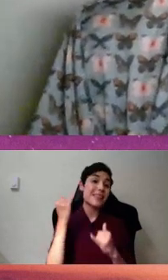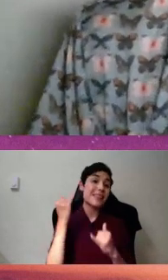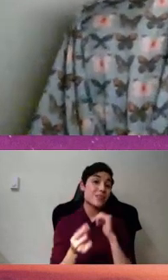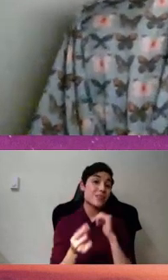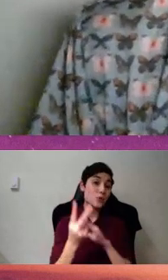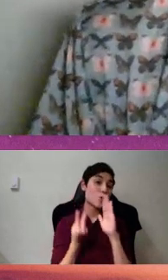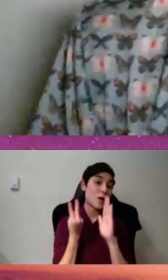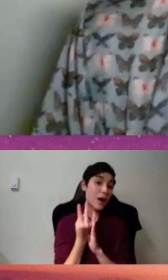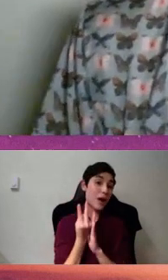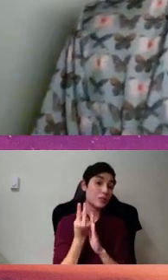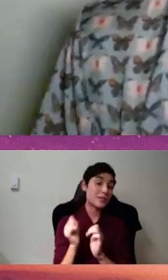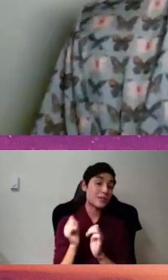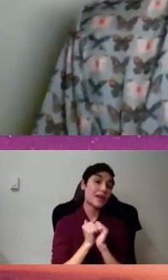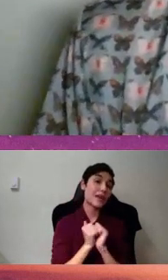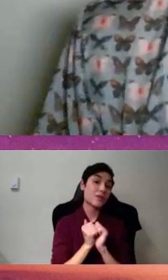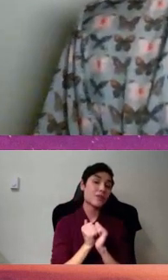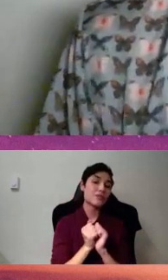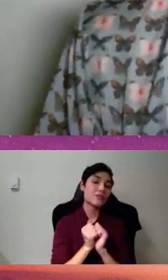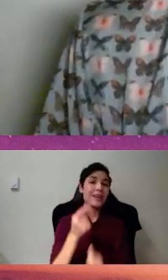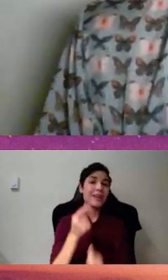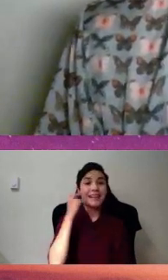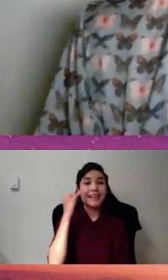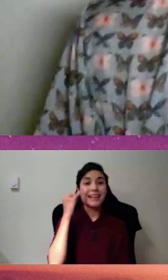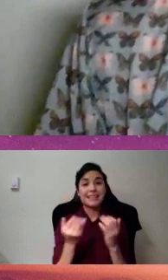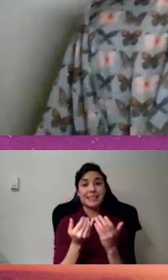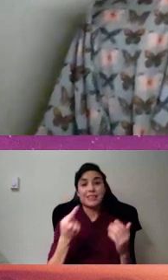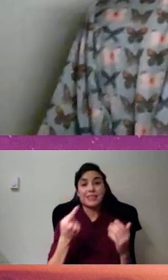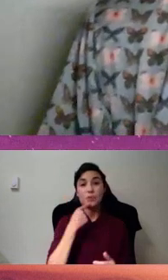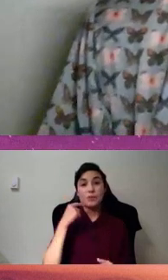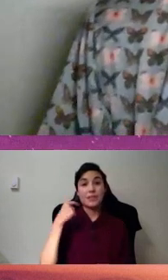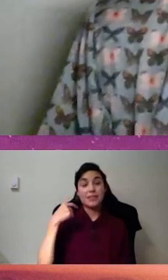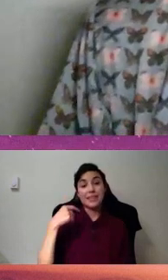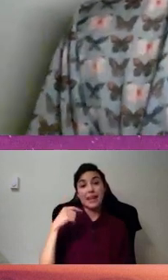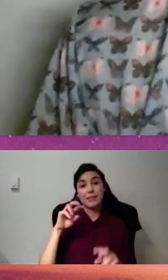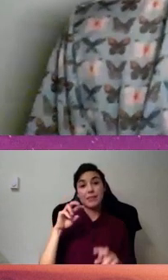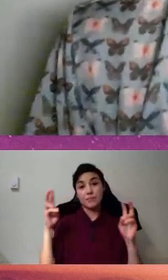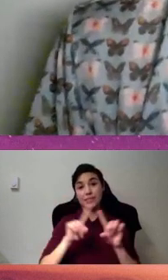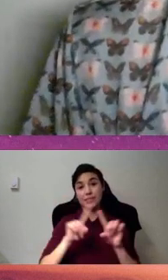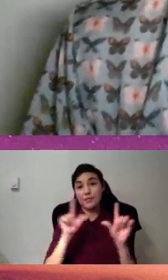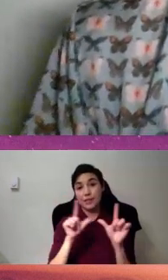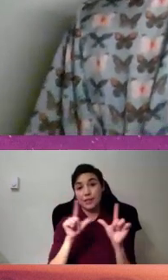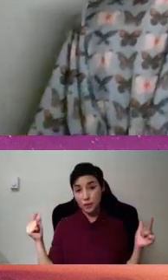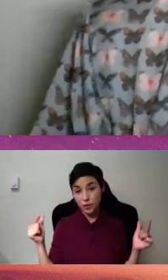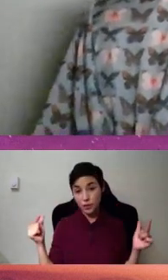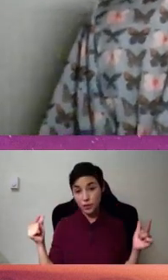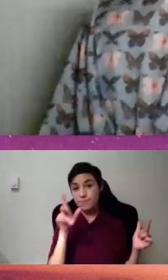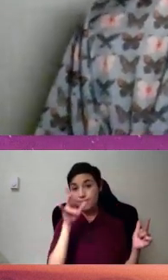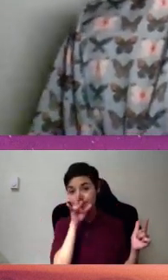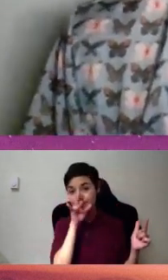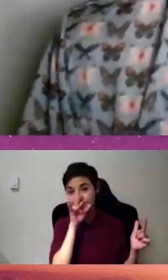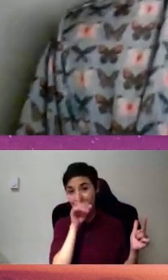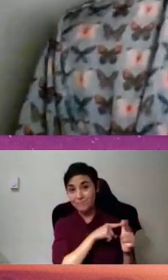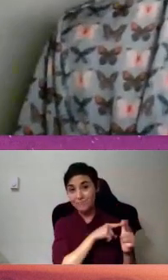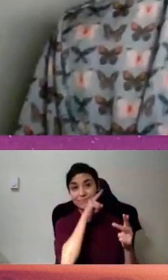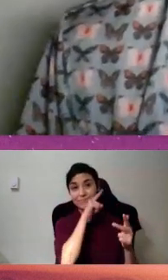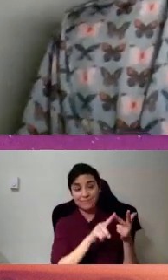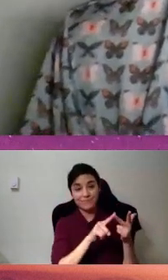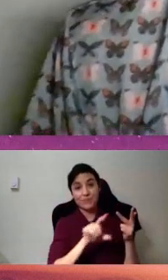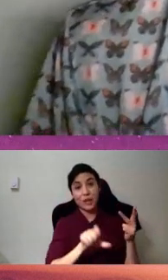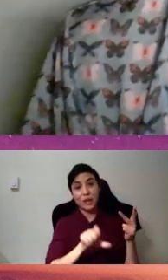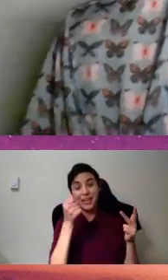is Ofalahi atu, chi miigwech, tlaso